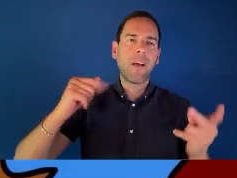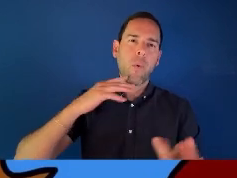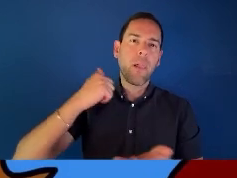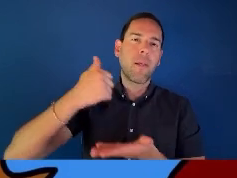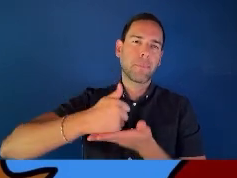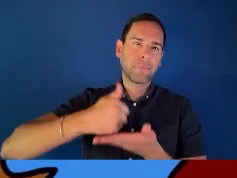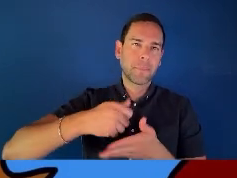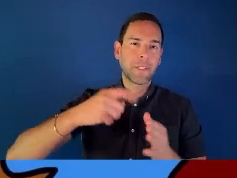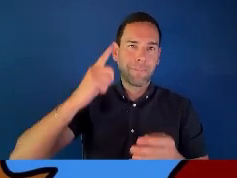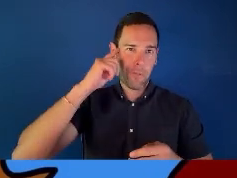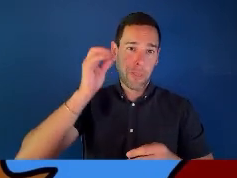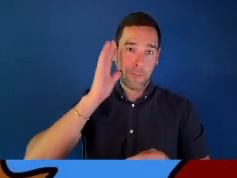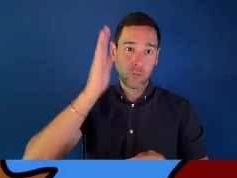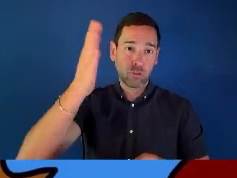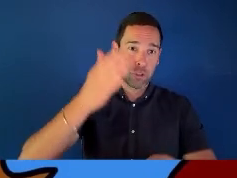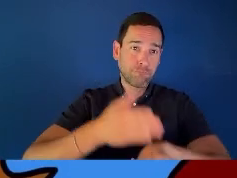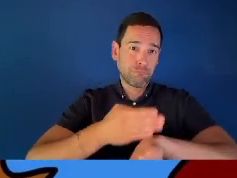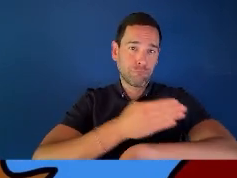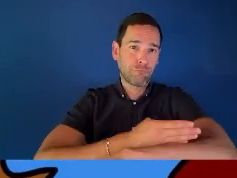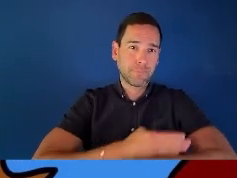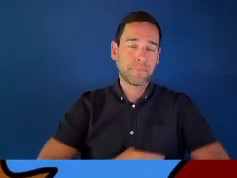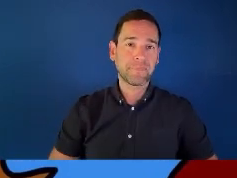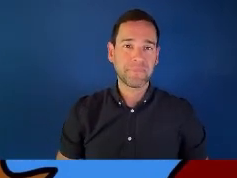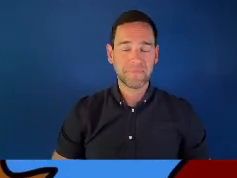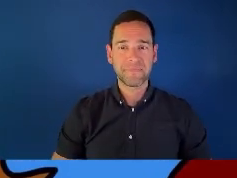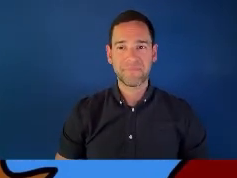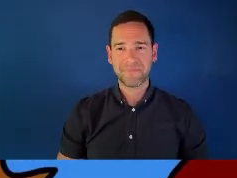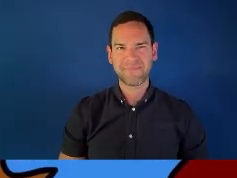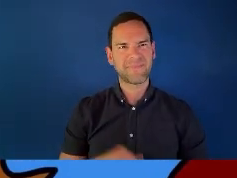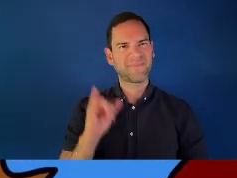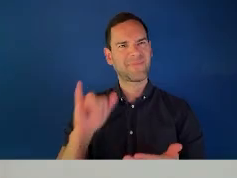RJ supporting a younger lonely student.